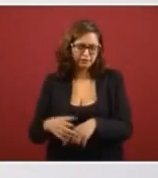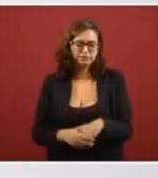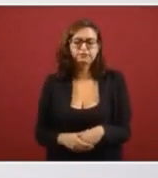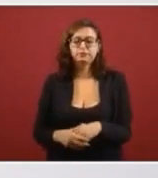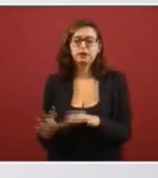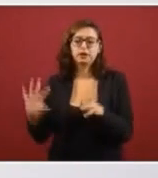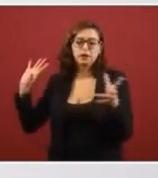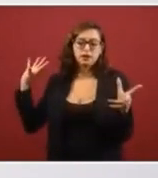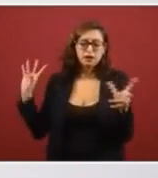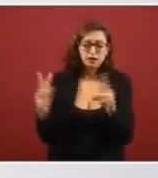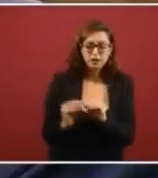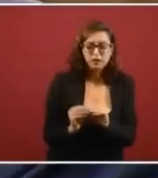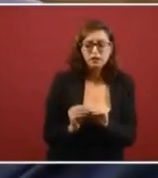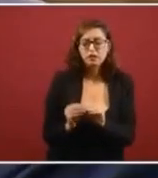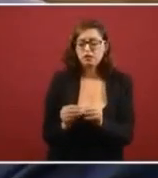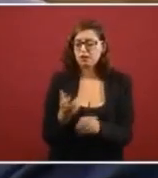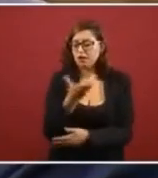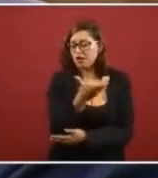summation